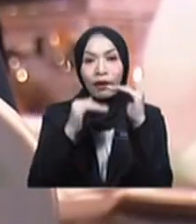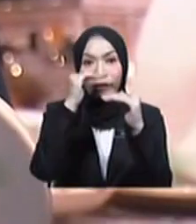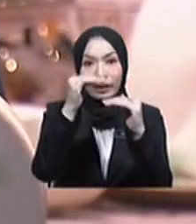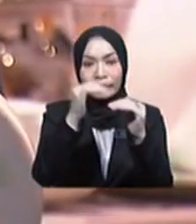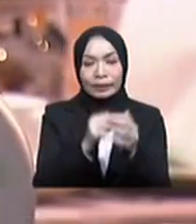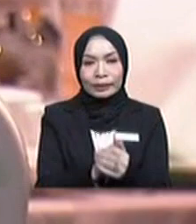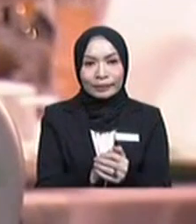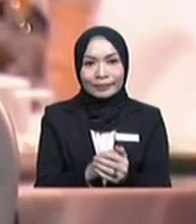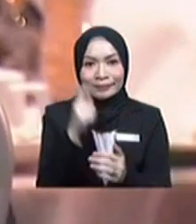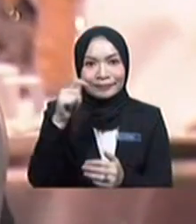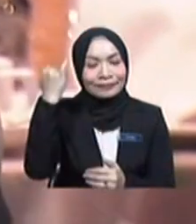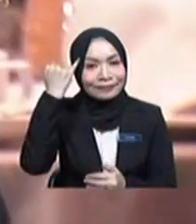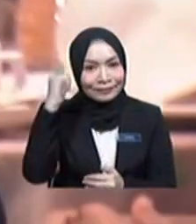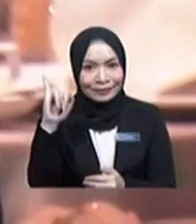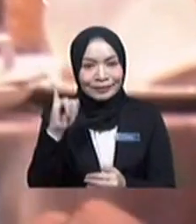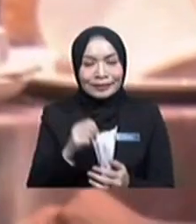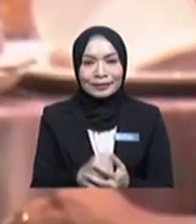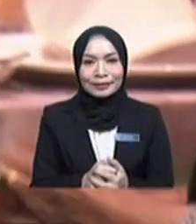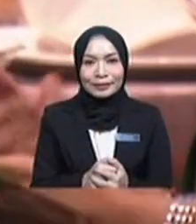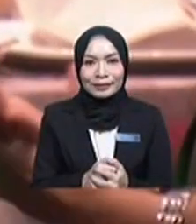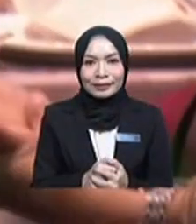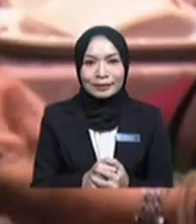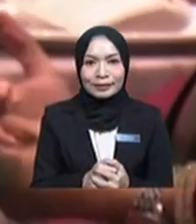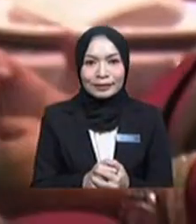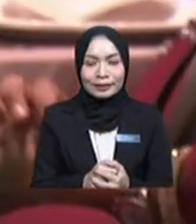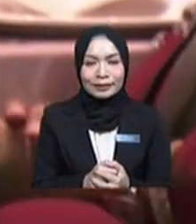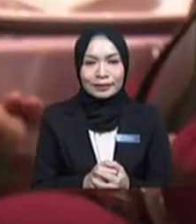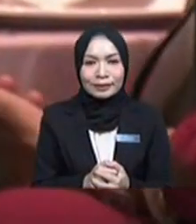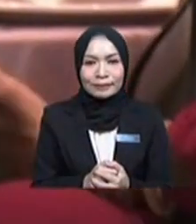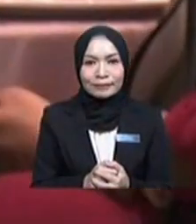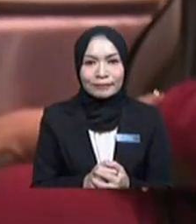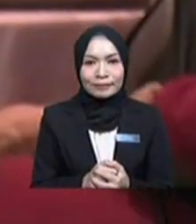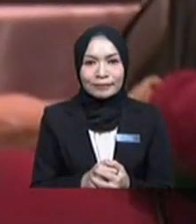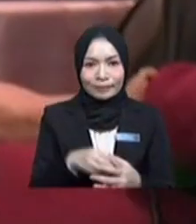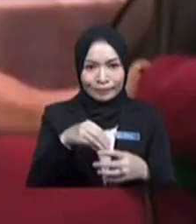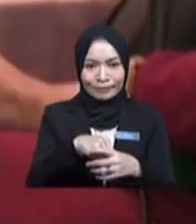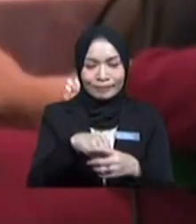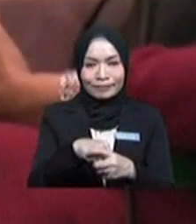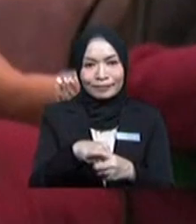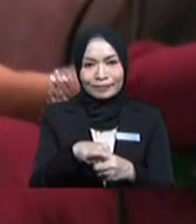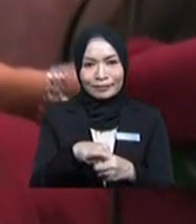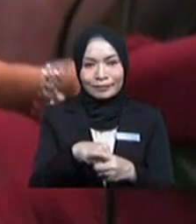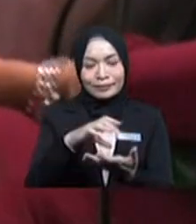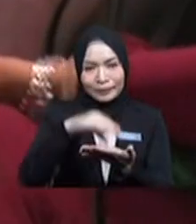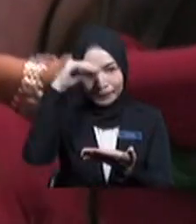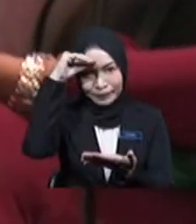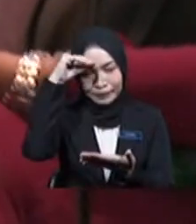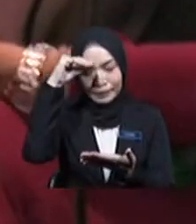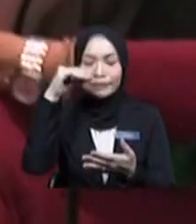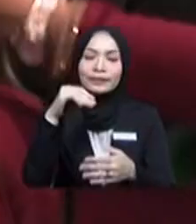their ideas with ease in multiple languages, including and especially in